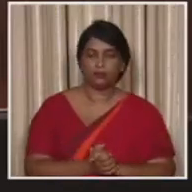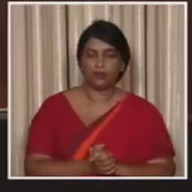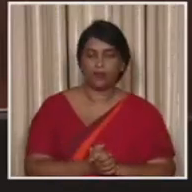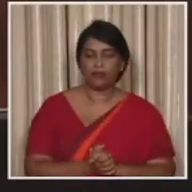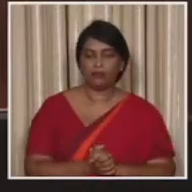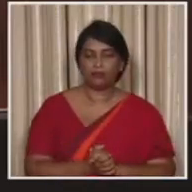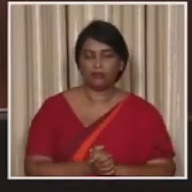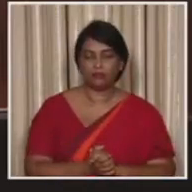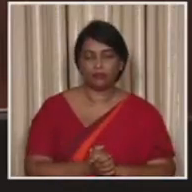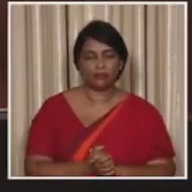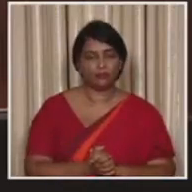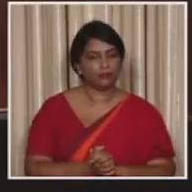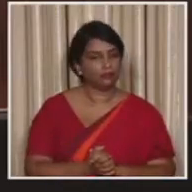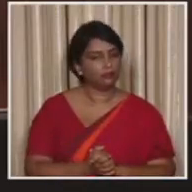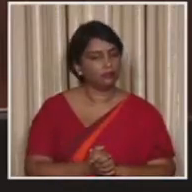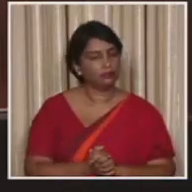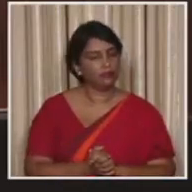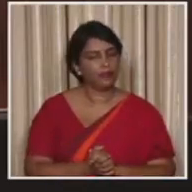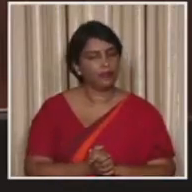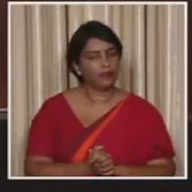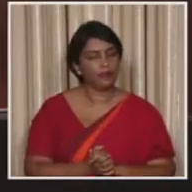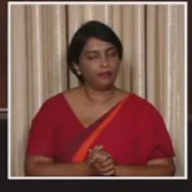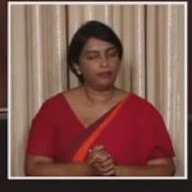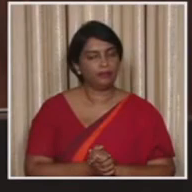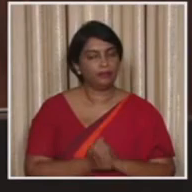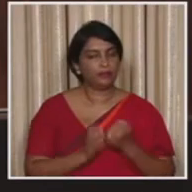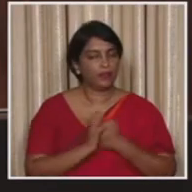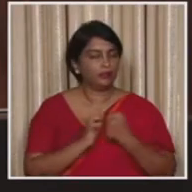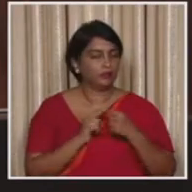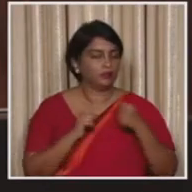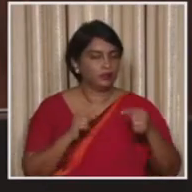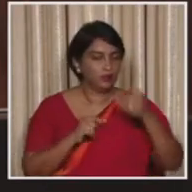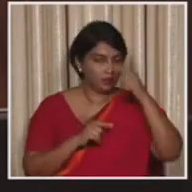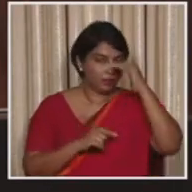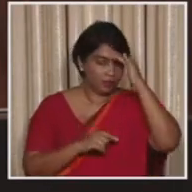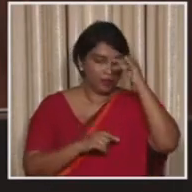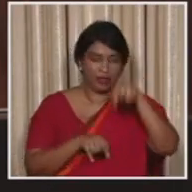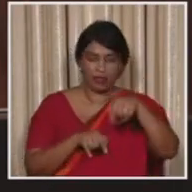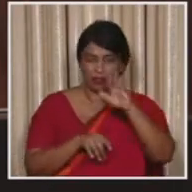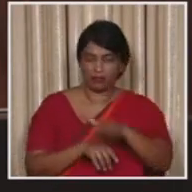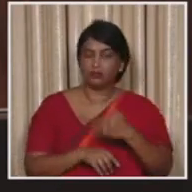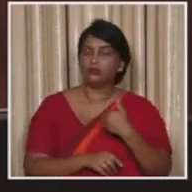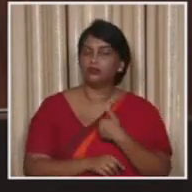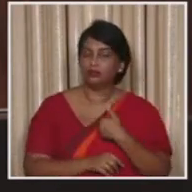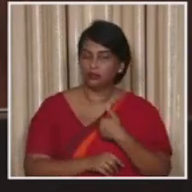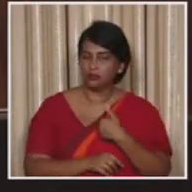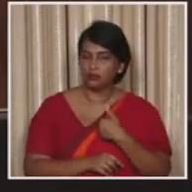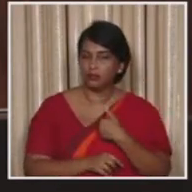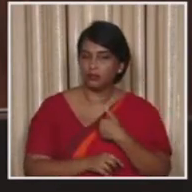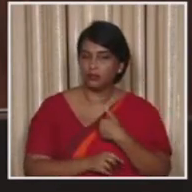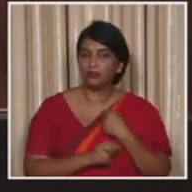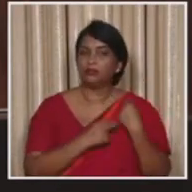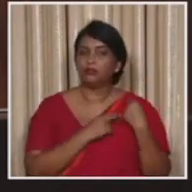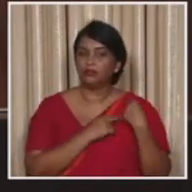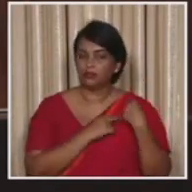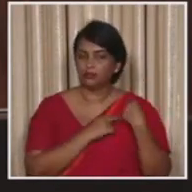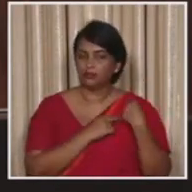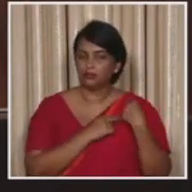Now that the Honorable Leader of the Opposition is here, I think it's my duty, and Honorable Kabir Hashim,